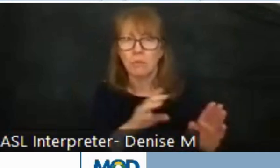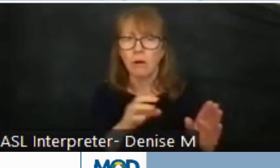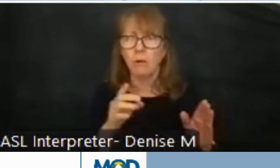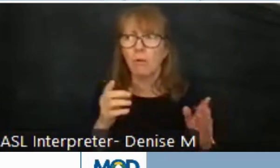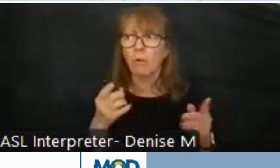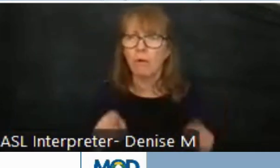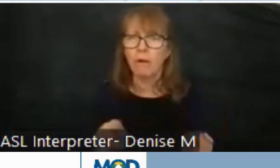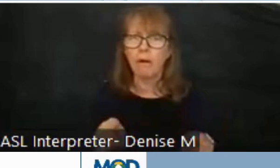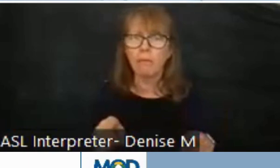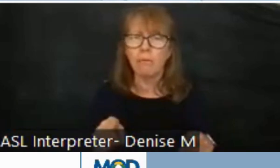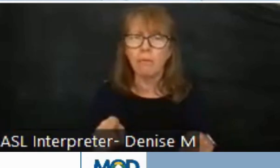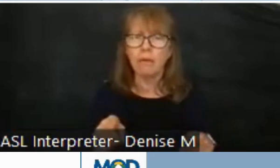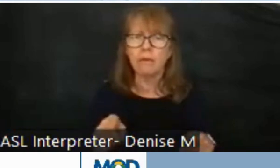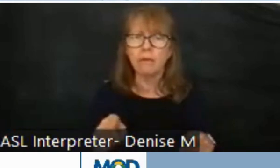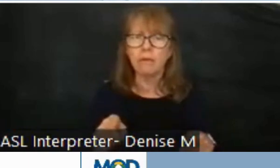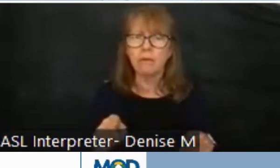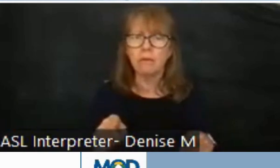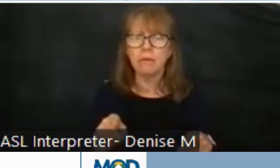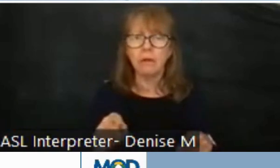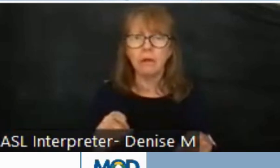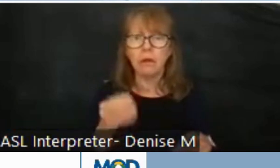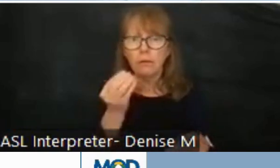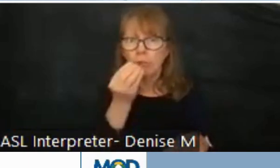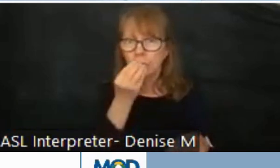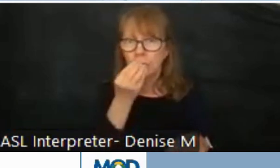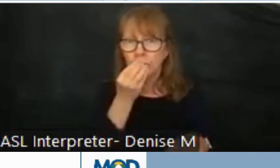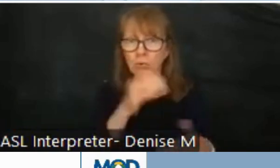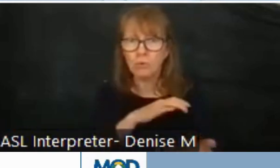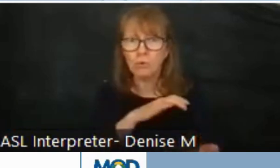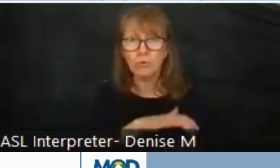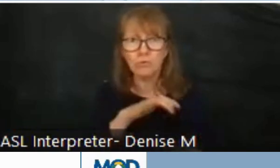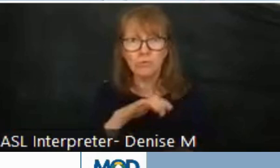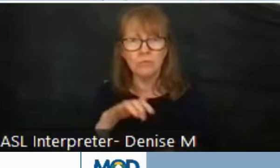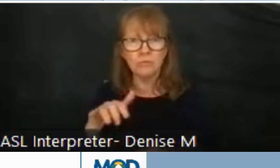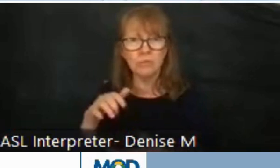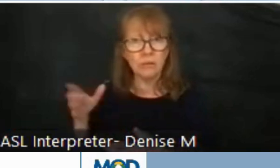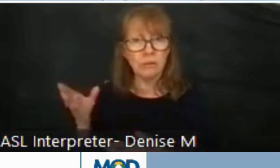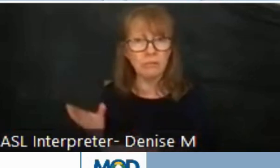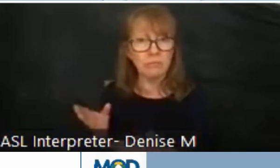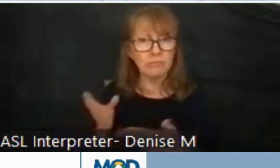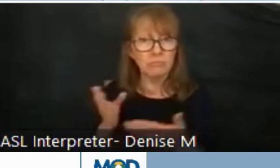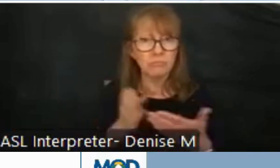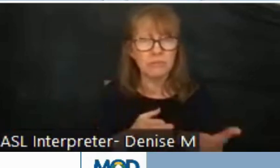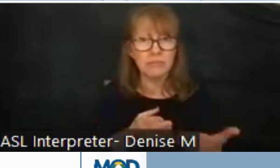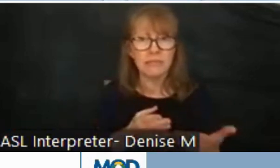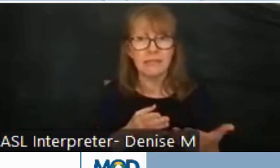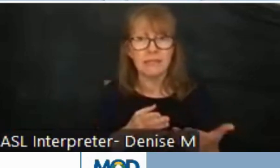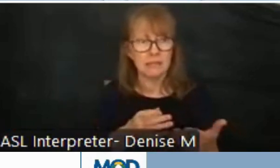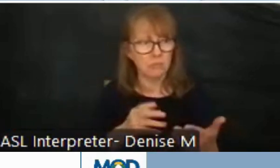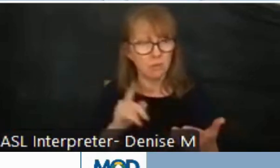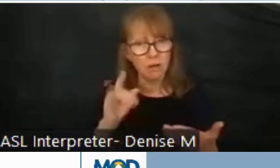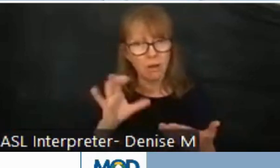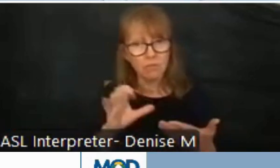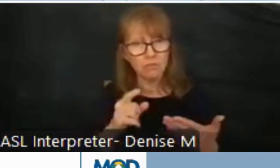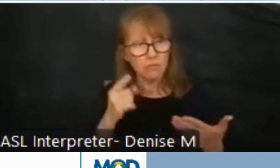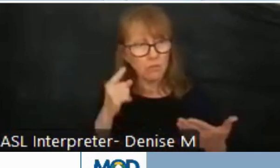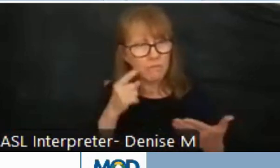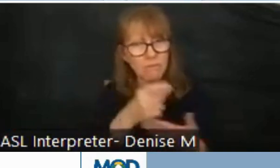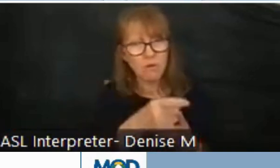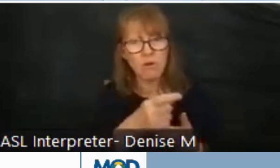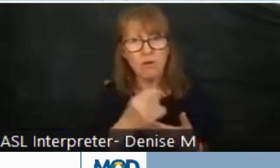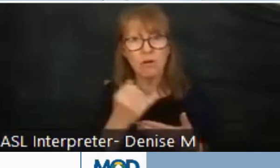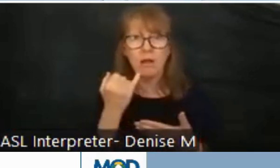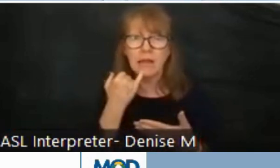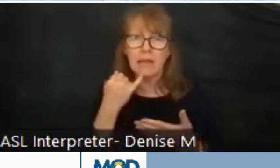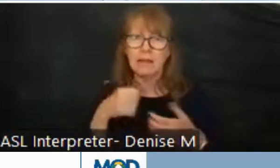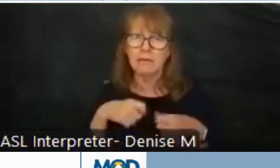Is 100 yards then too much of a stretch? If I use a rollator, do I need to have a route that has a curb cut